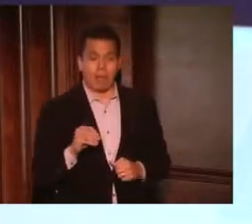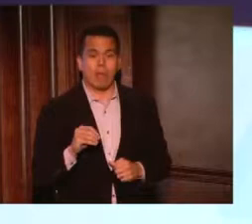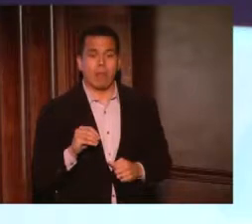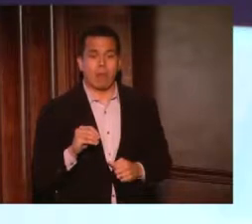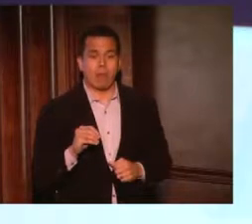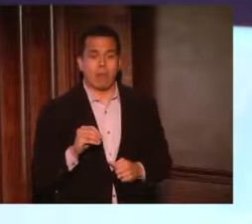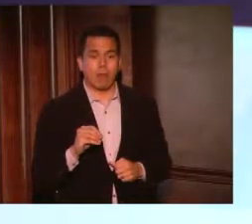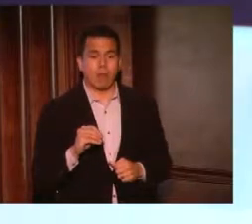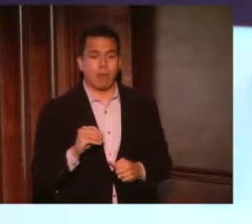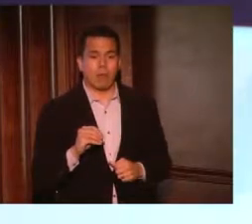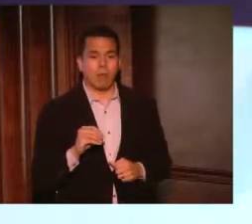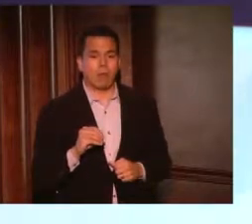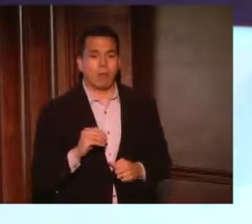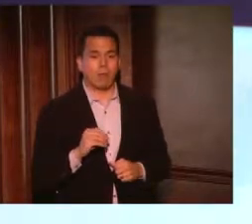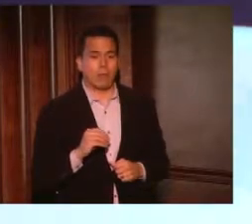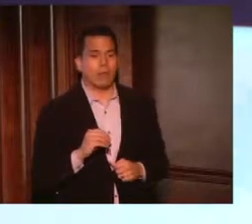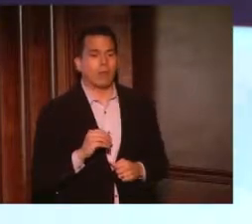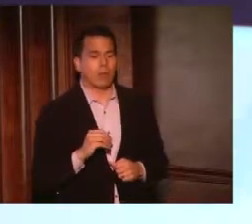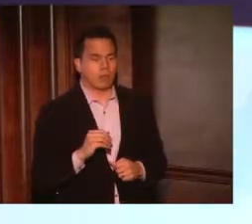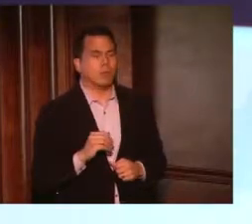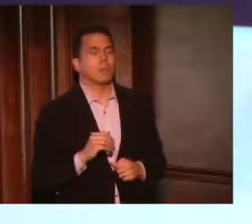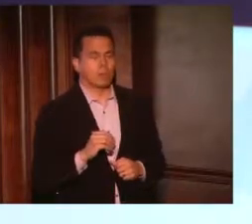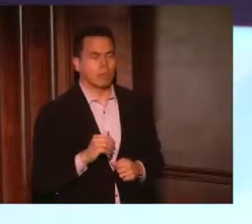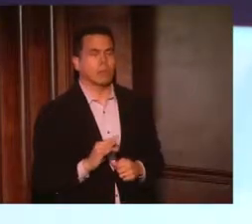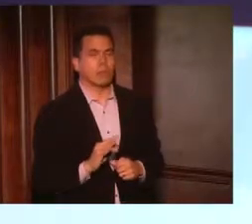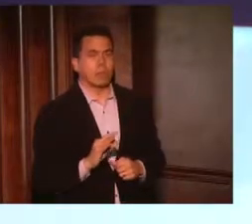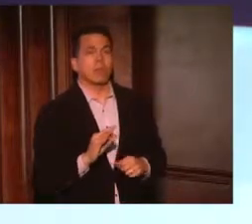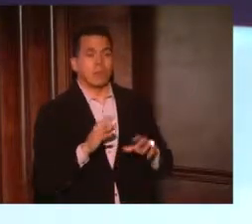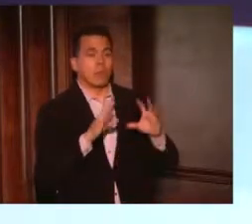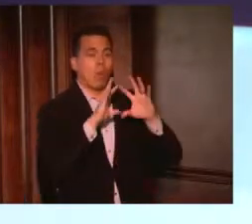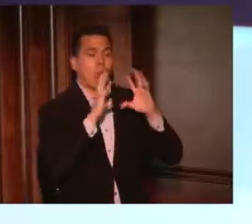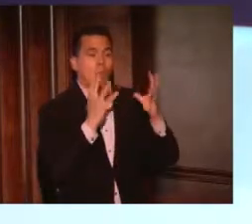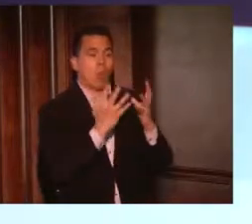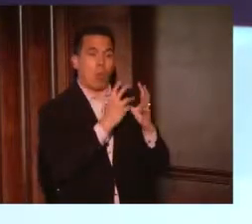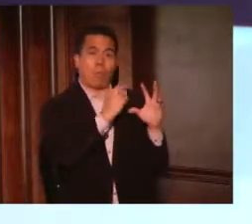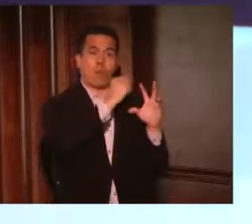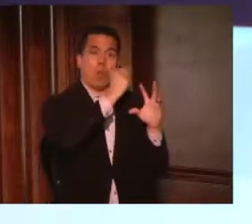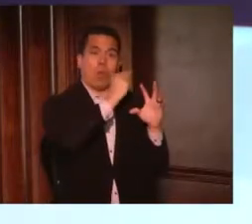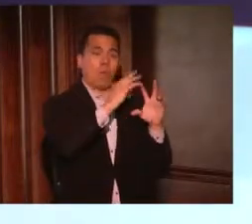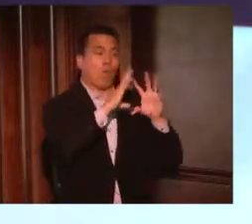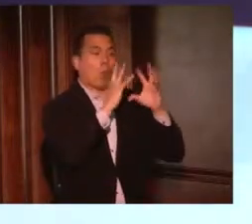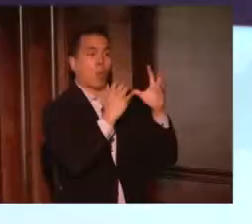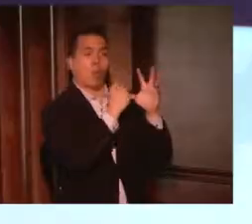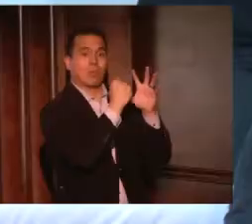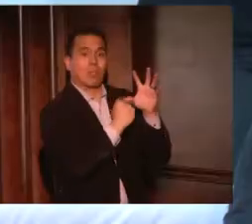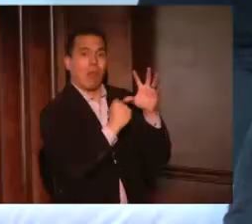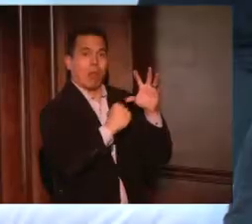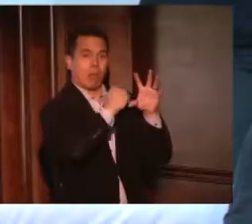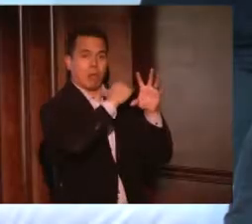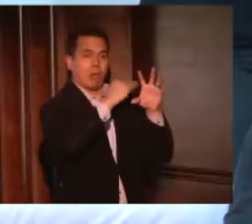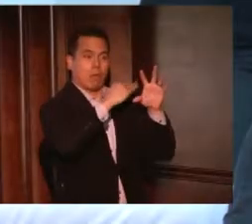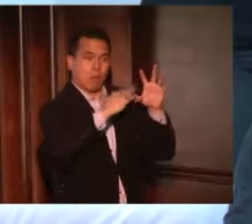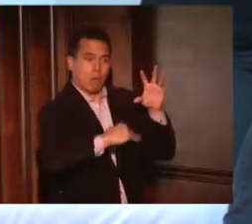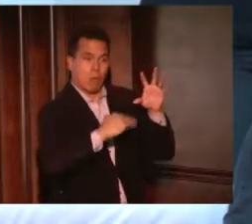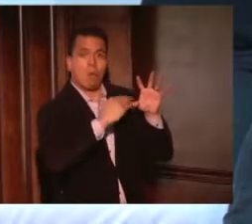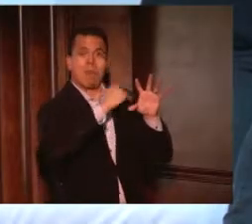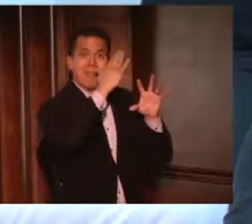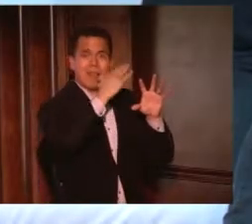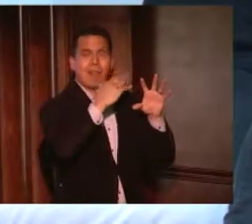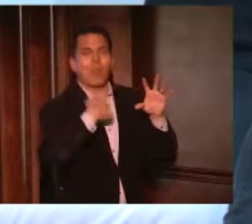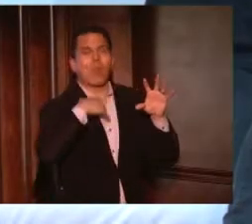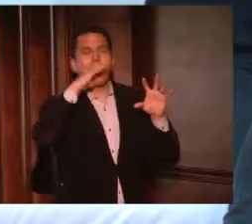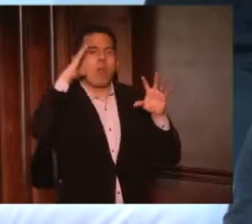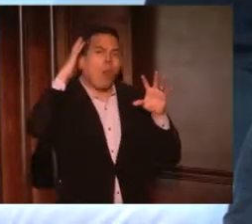happen up here mm-hmm. in the global north. And we hope that things will trickle down